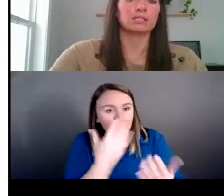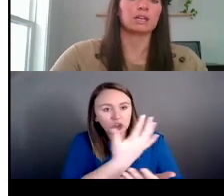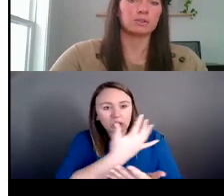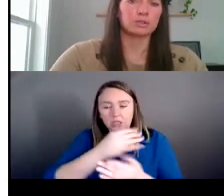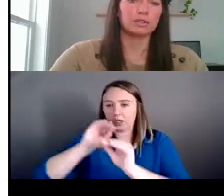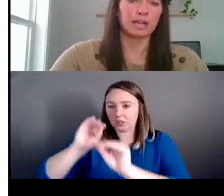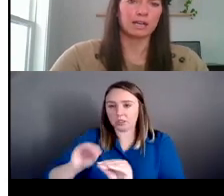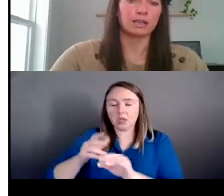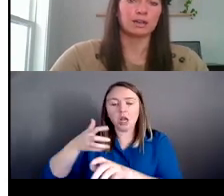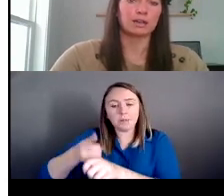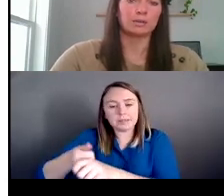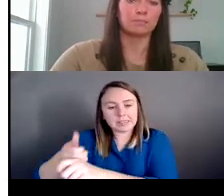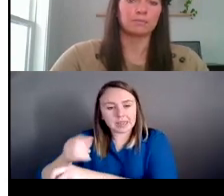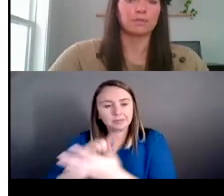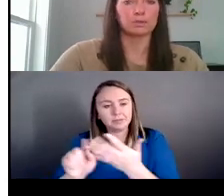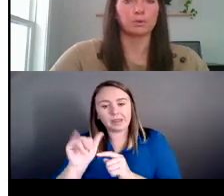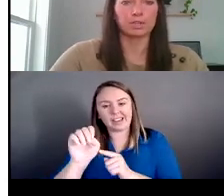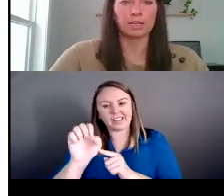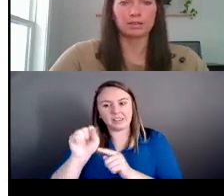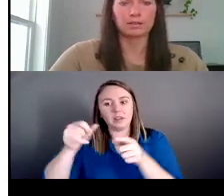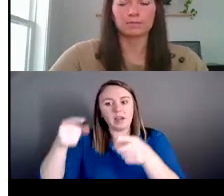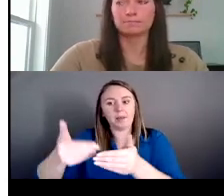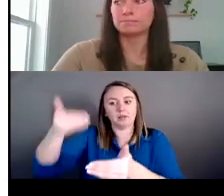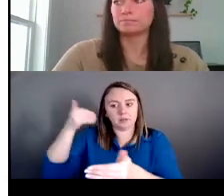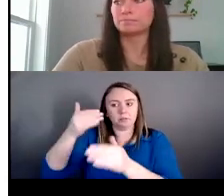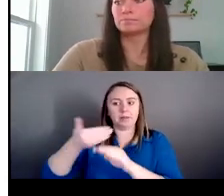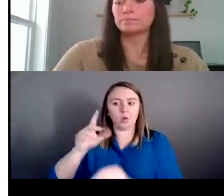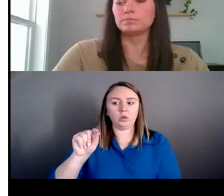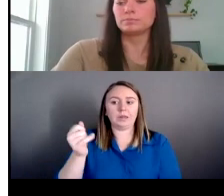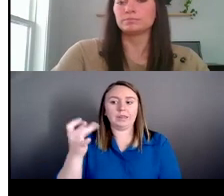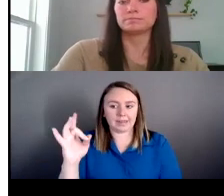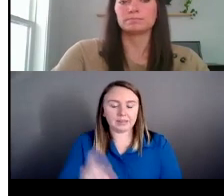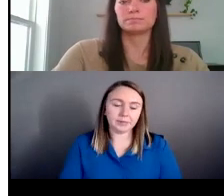and to get those fields added on those older cases.